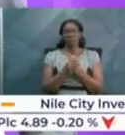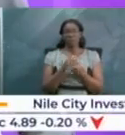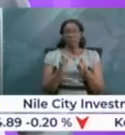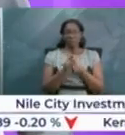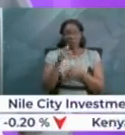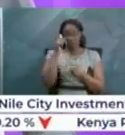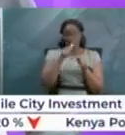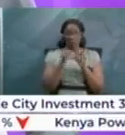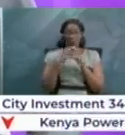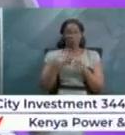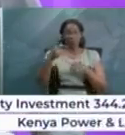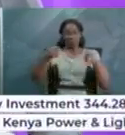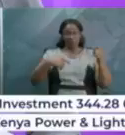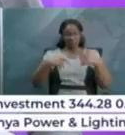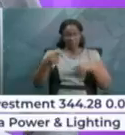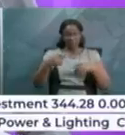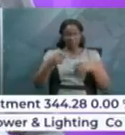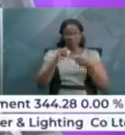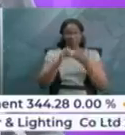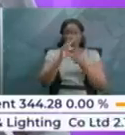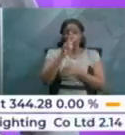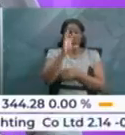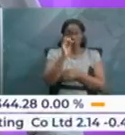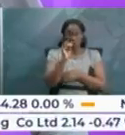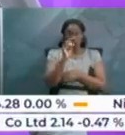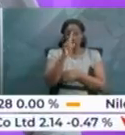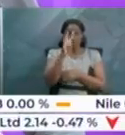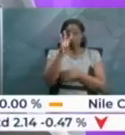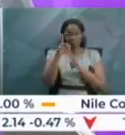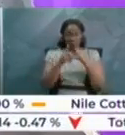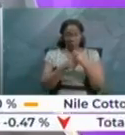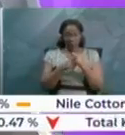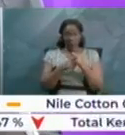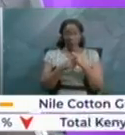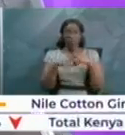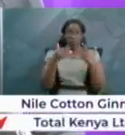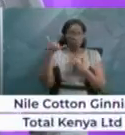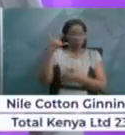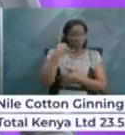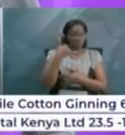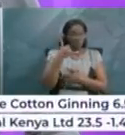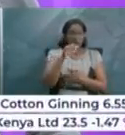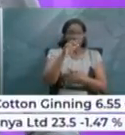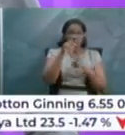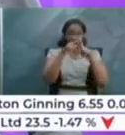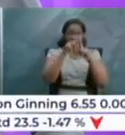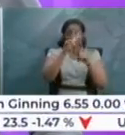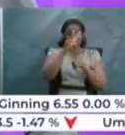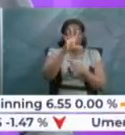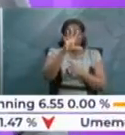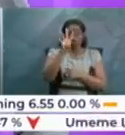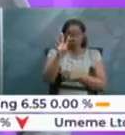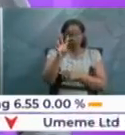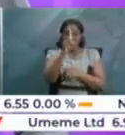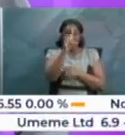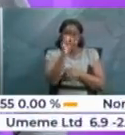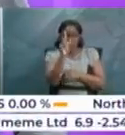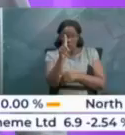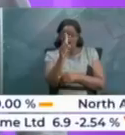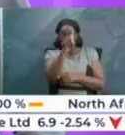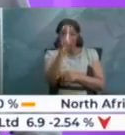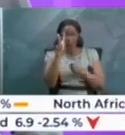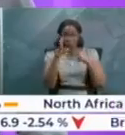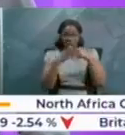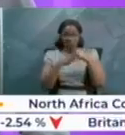if you need to text in, the text is 20146, and then the call-in number is +254 101